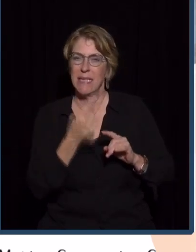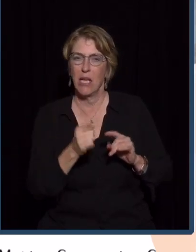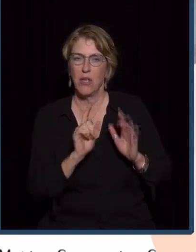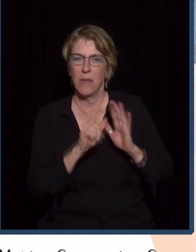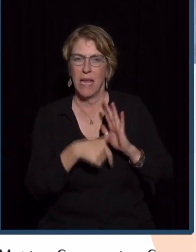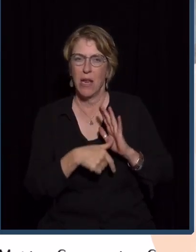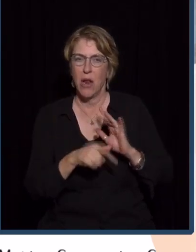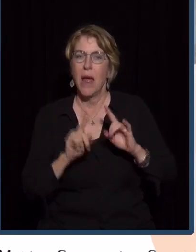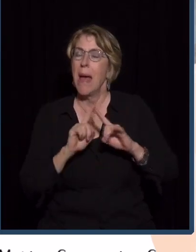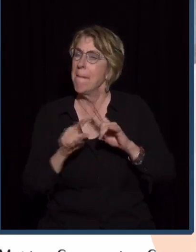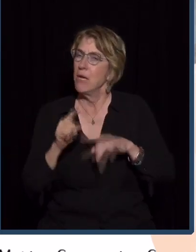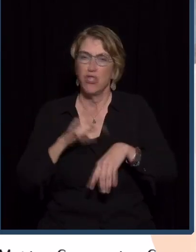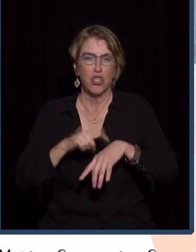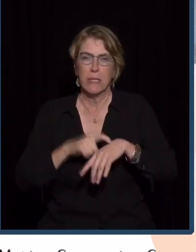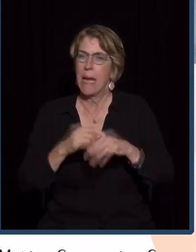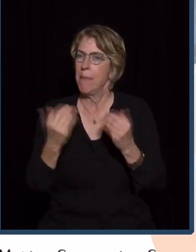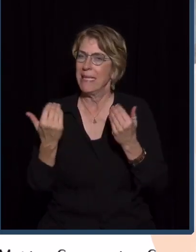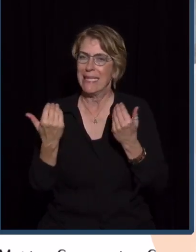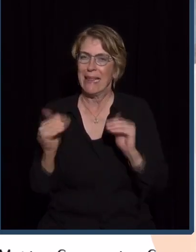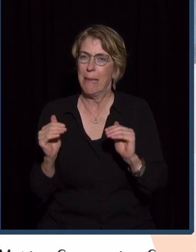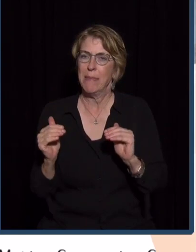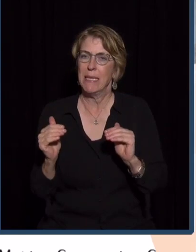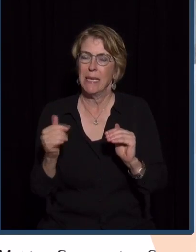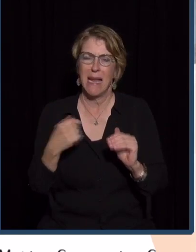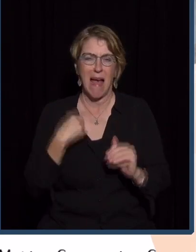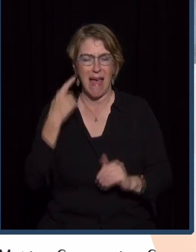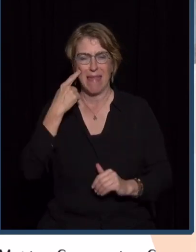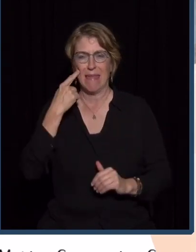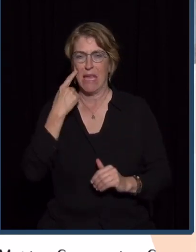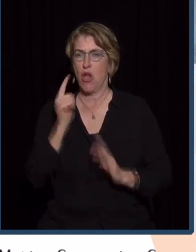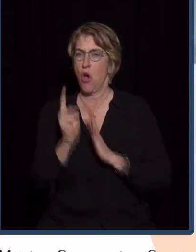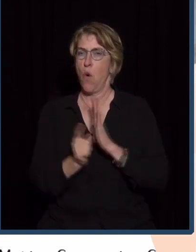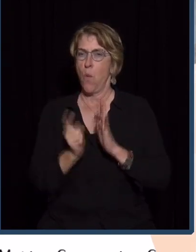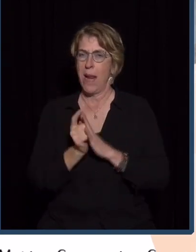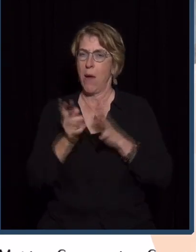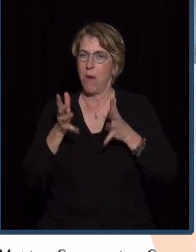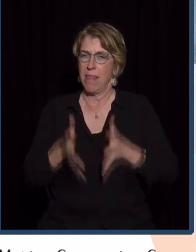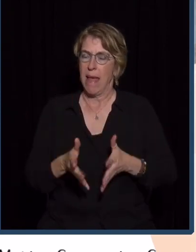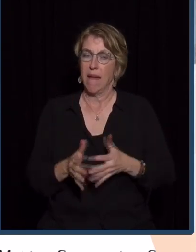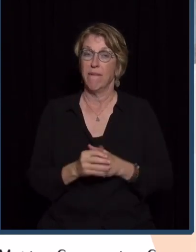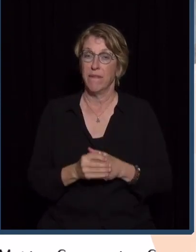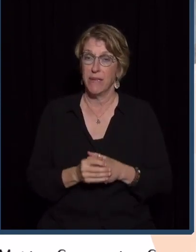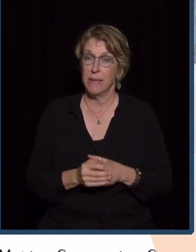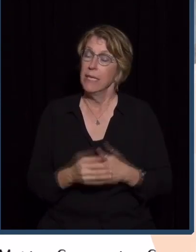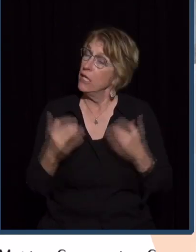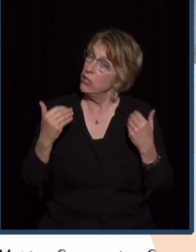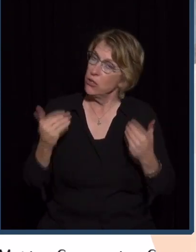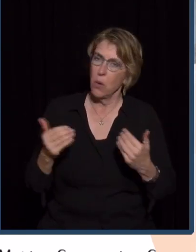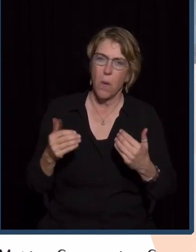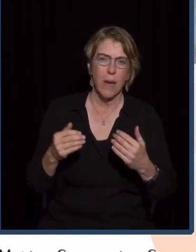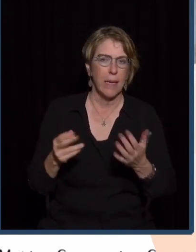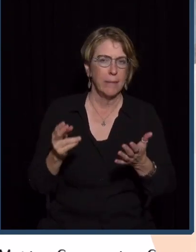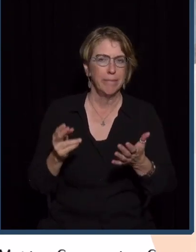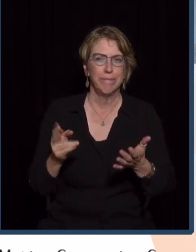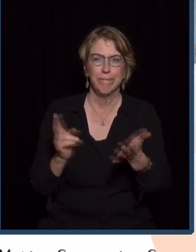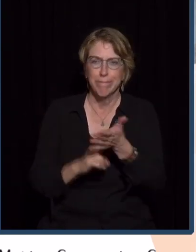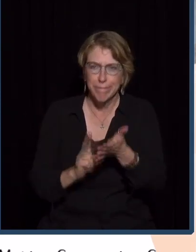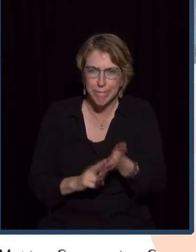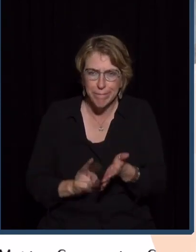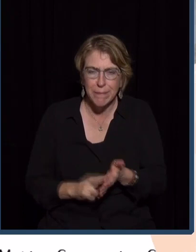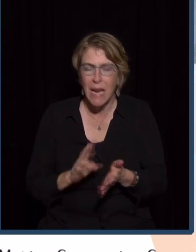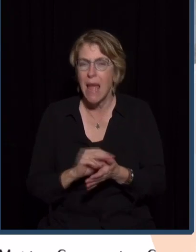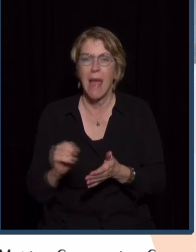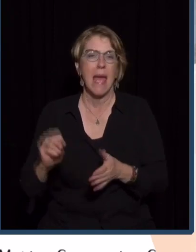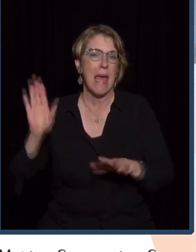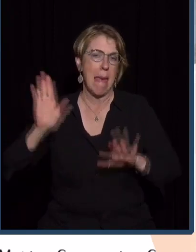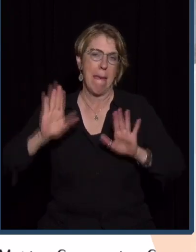actually very limited. I think we only have an hour left on those, so bid fast and bid high. And although I know some of you plan to pay